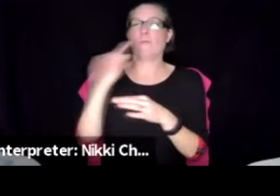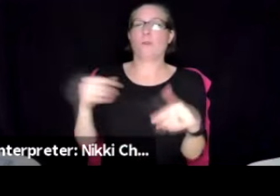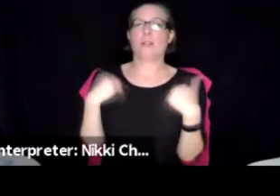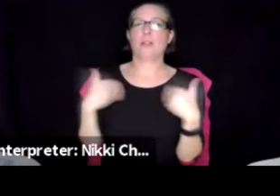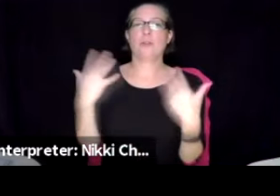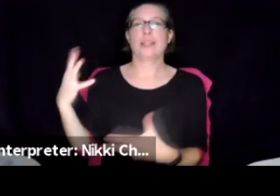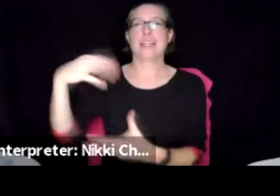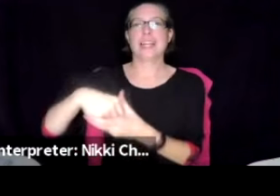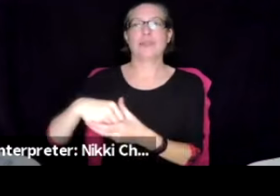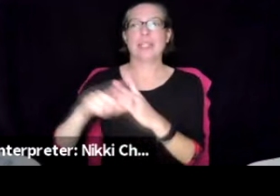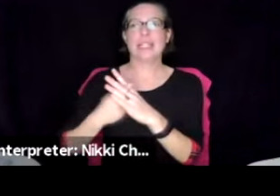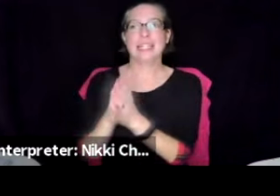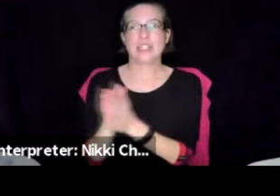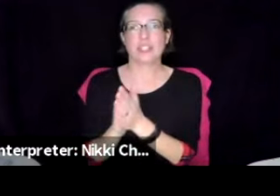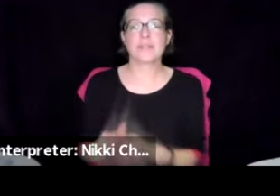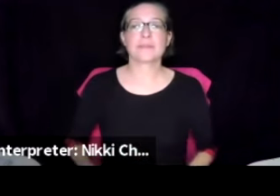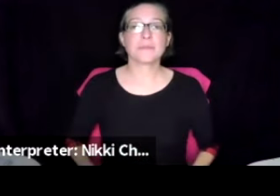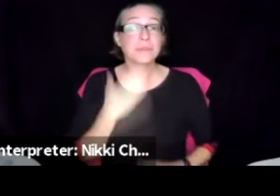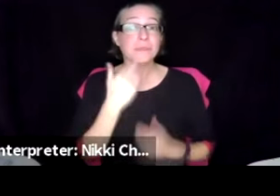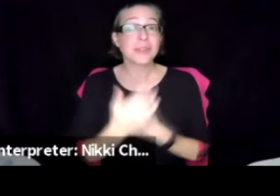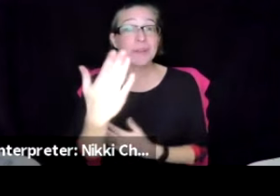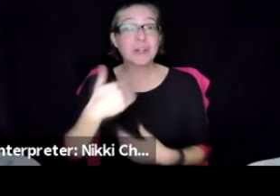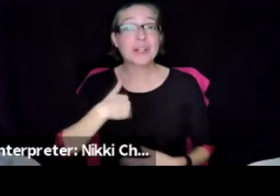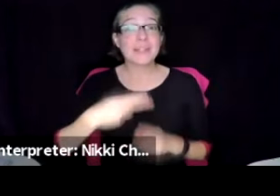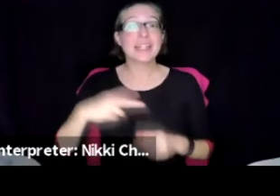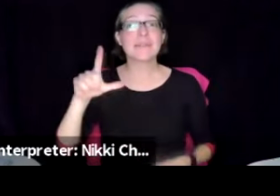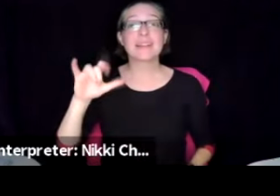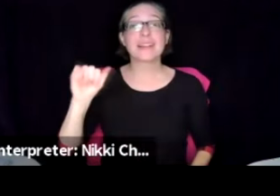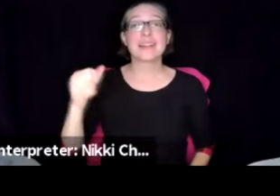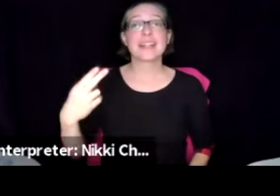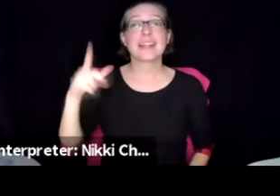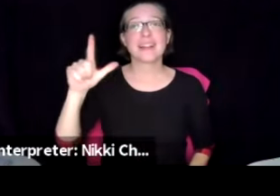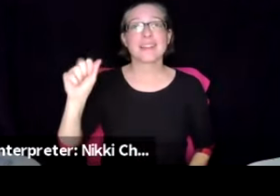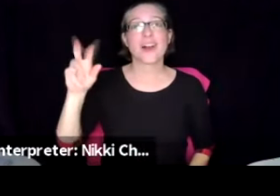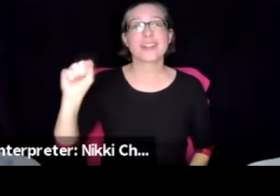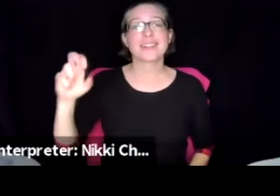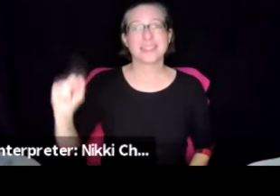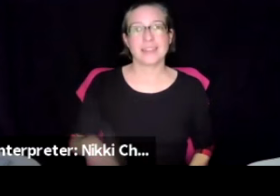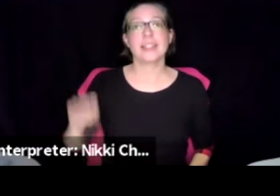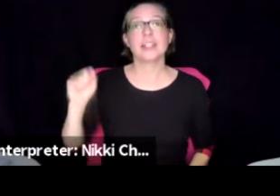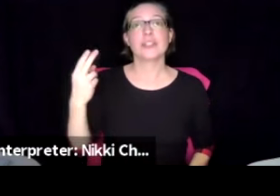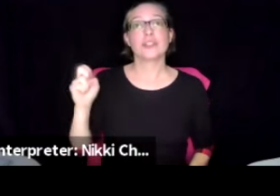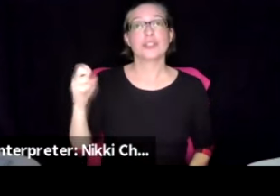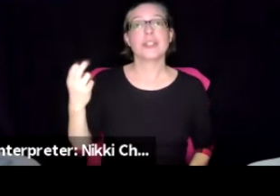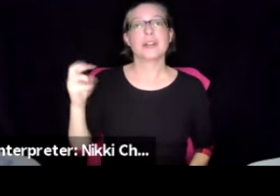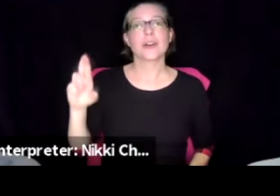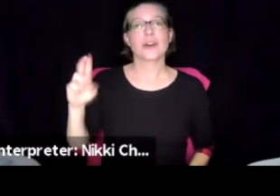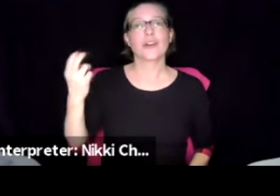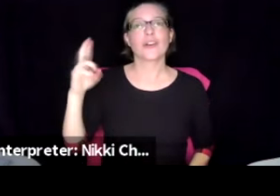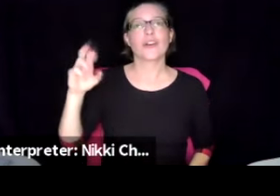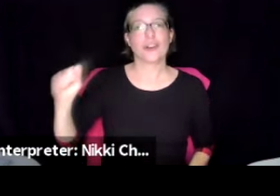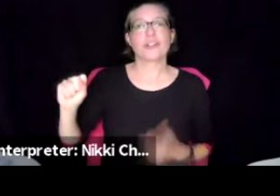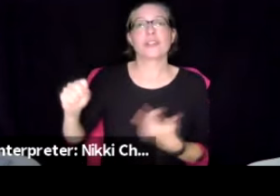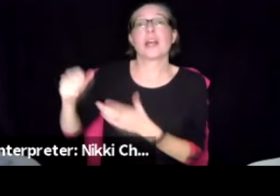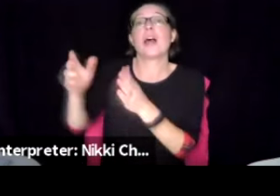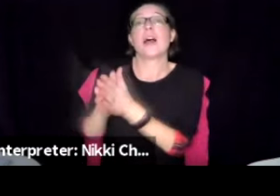Good morning, you guys. My name is Leah Lawson. I use she, her, hers pronouns. I'm a public policy student at UVA, and I hope to work in